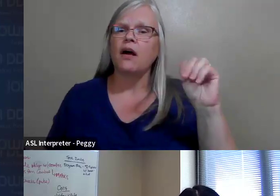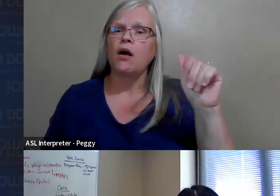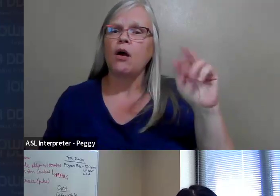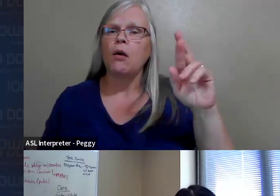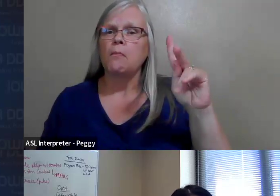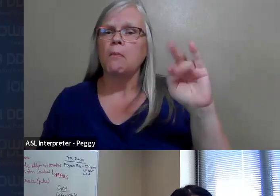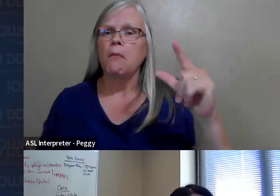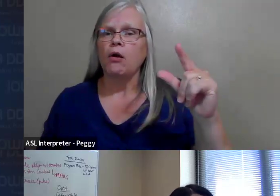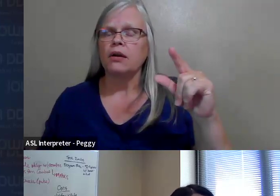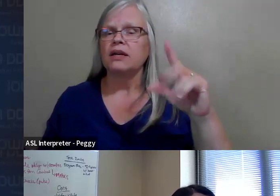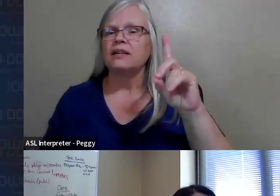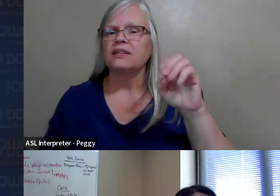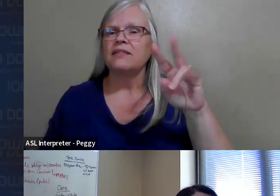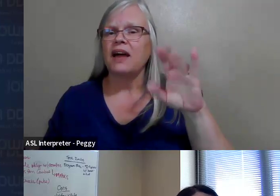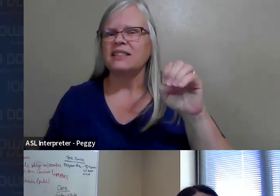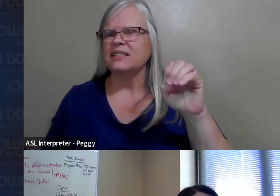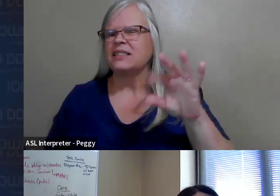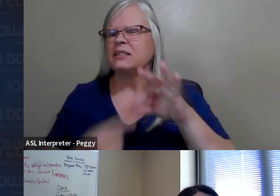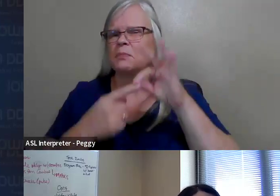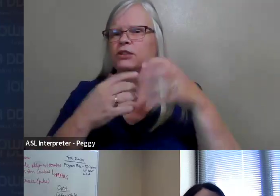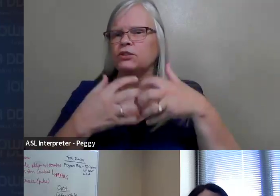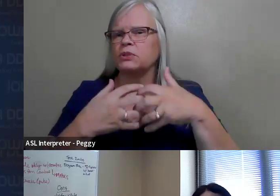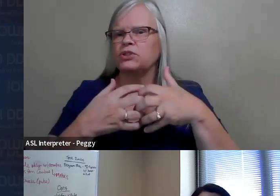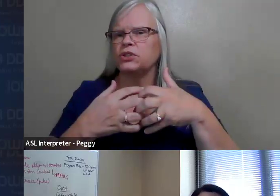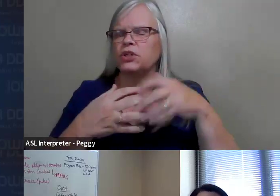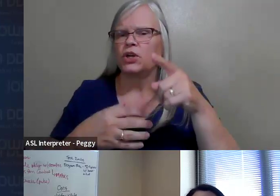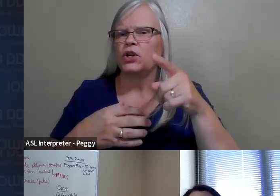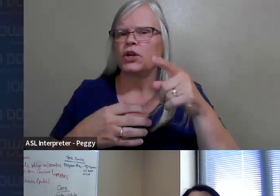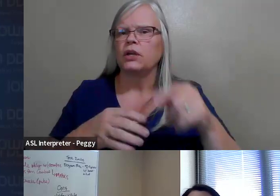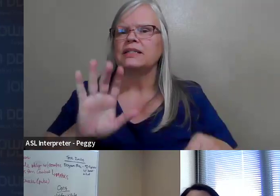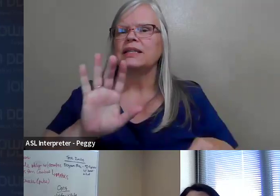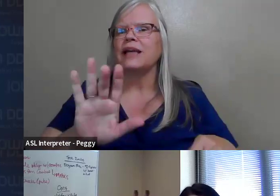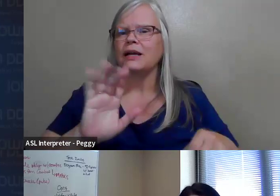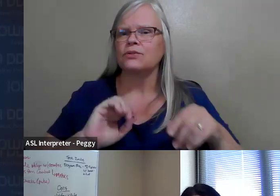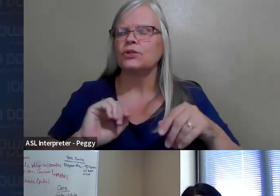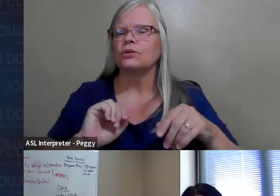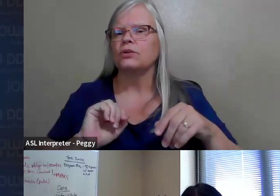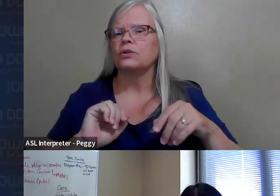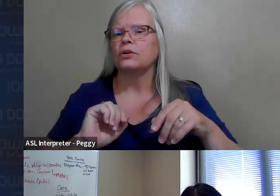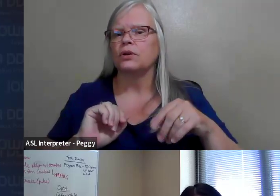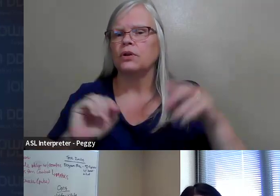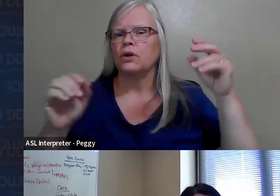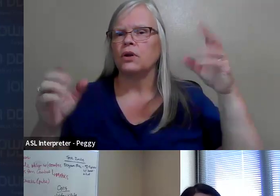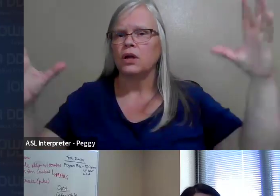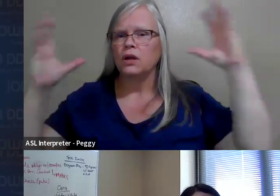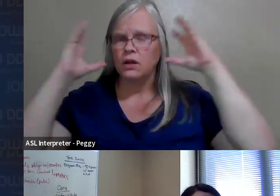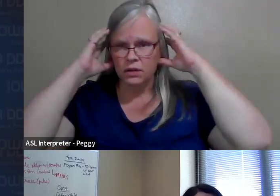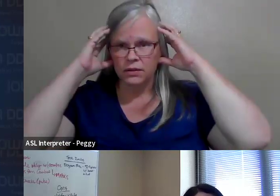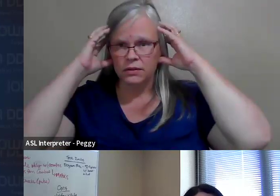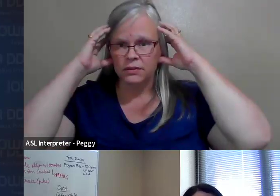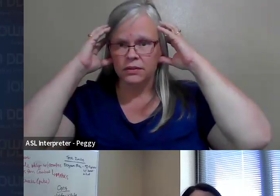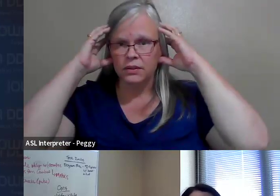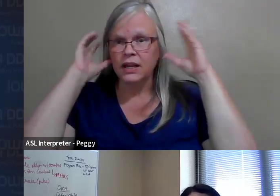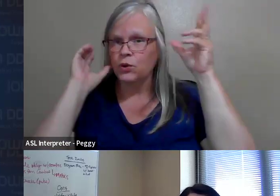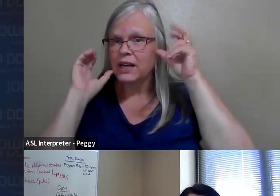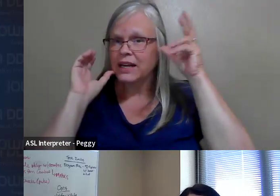ADA machine, which you can use. It's a touch screen. There's headphones that you can put on and